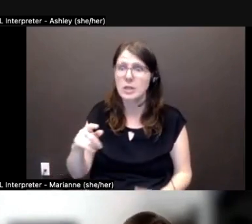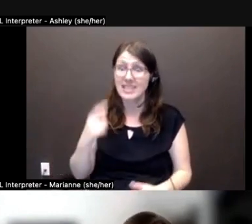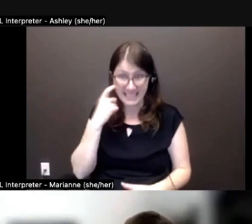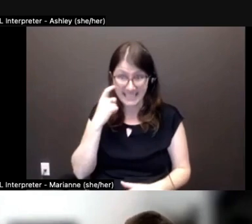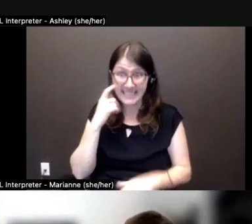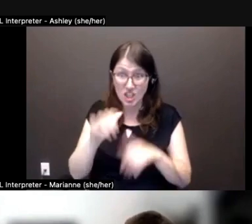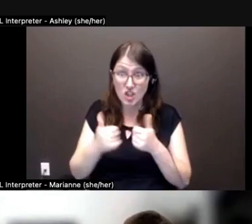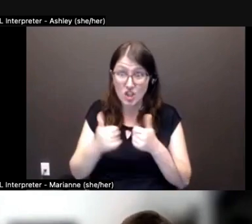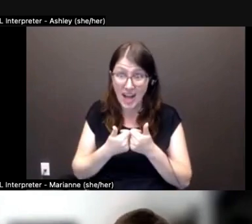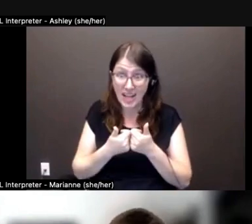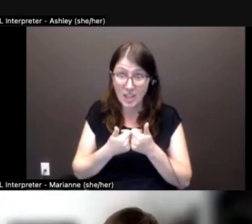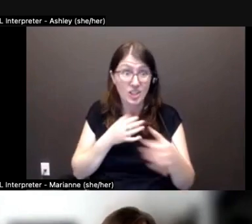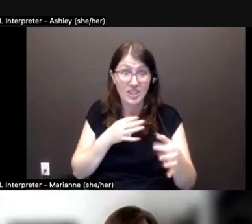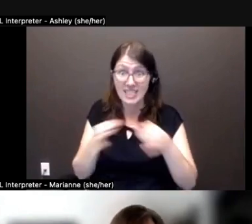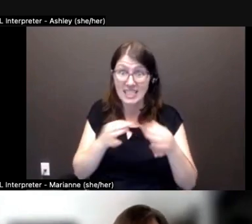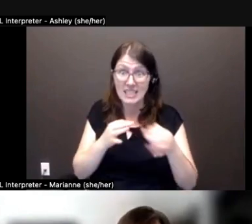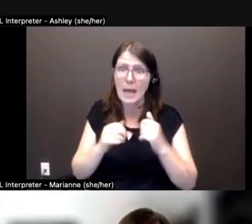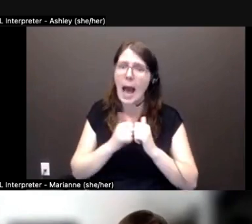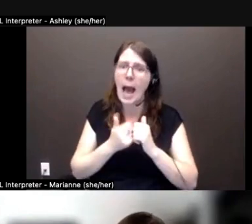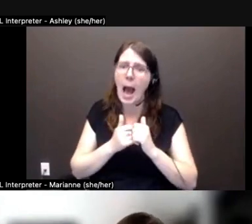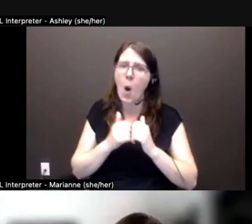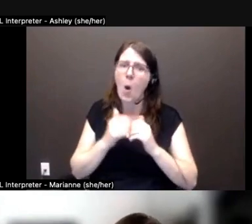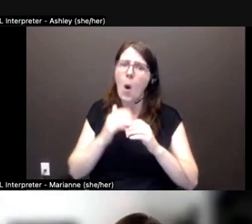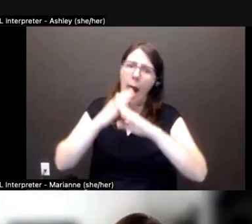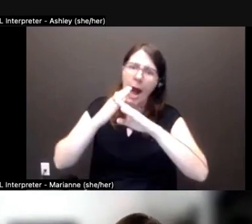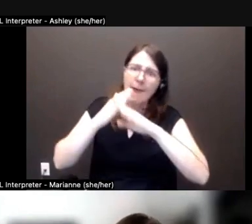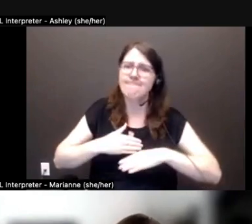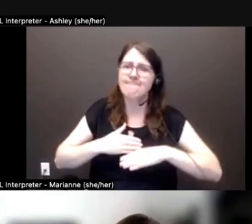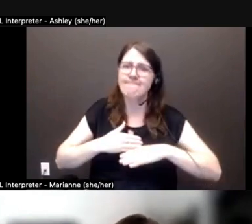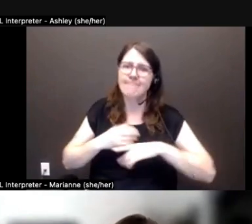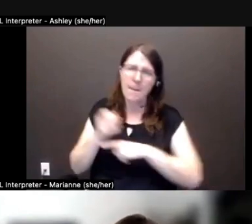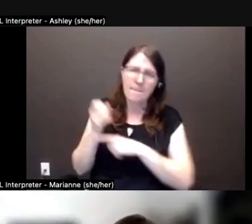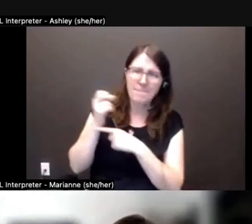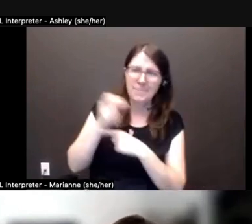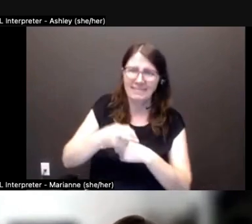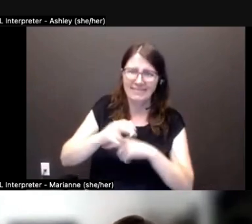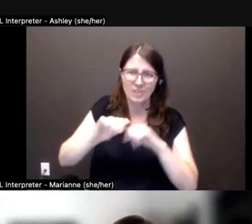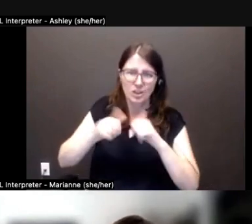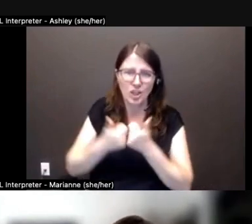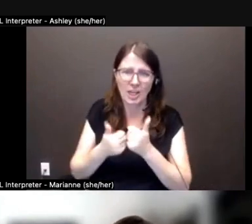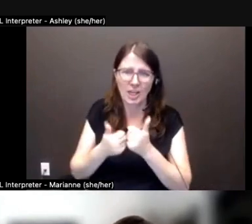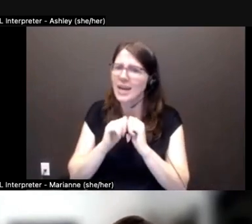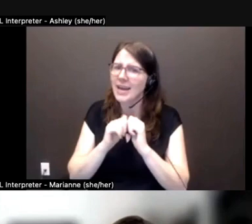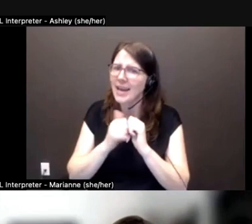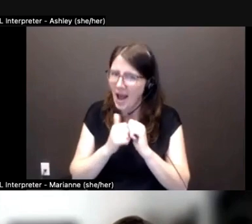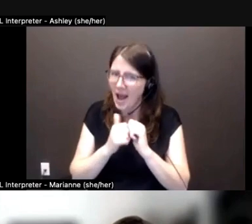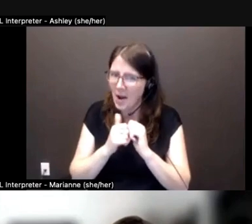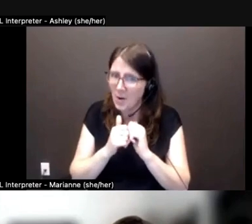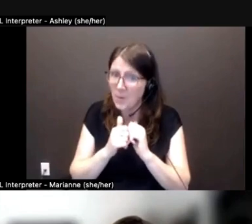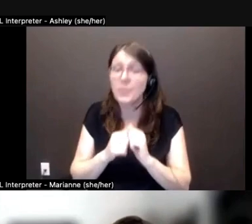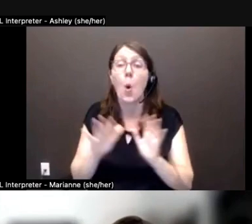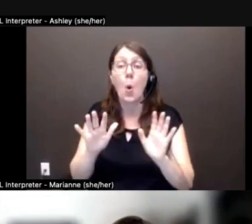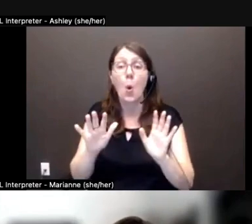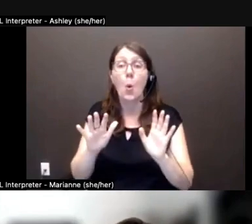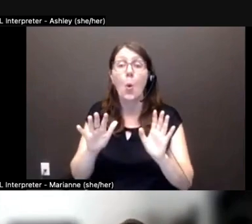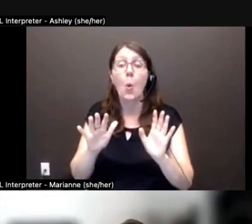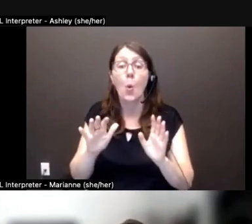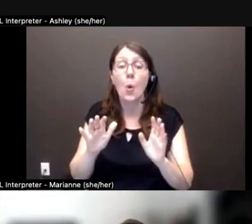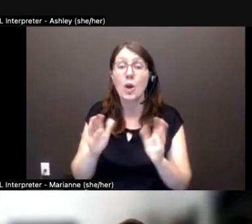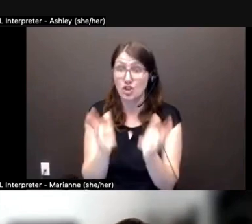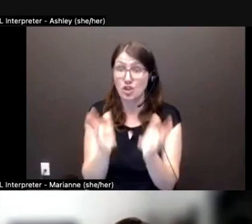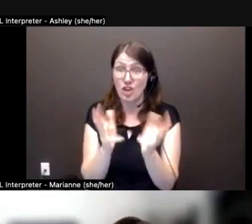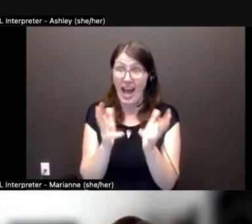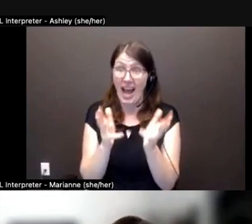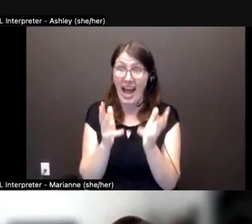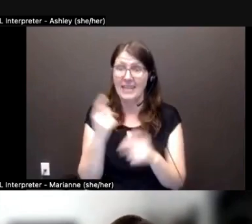create the amazing work that we can see. Oh, there's a couple of questions actually. Or there's one